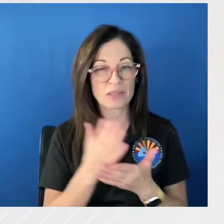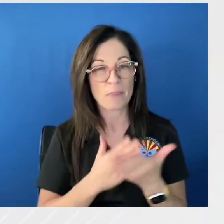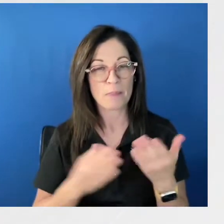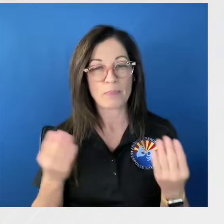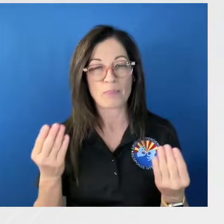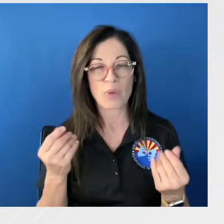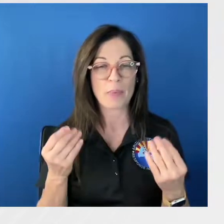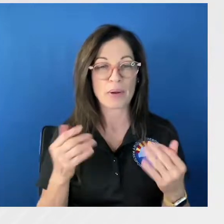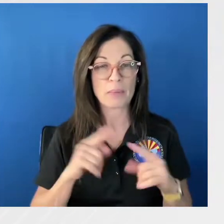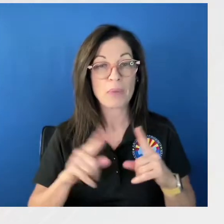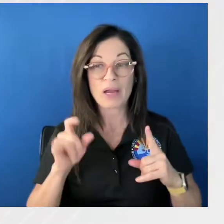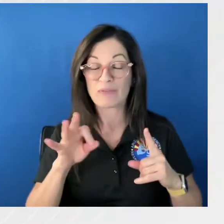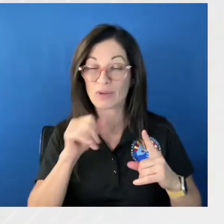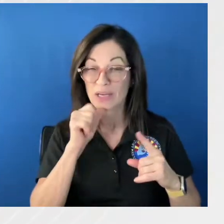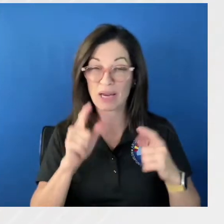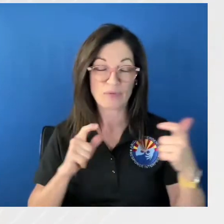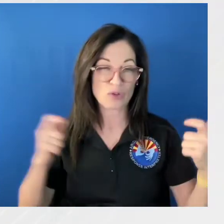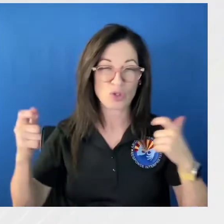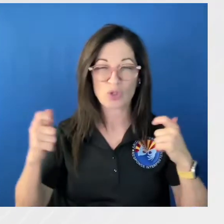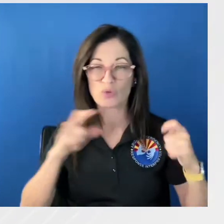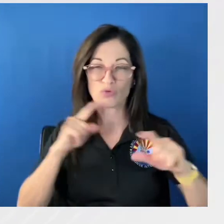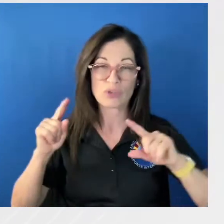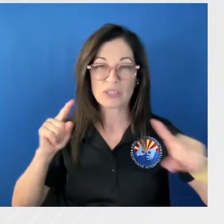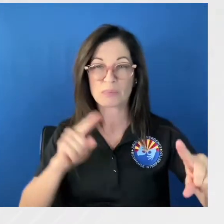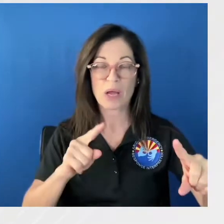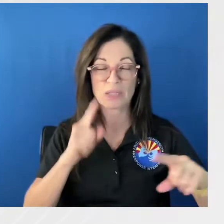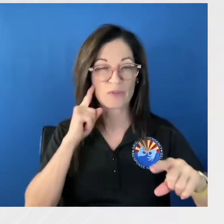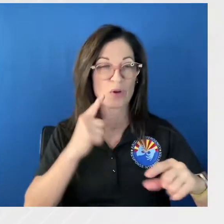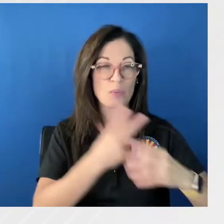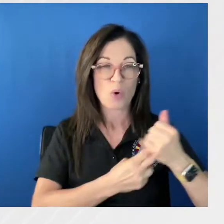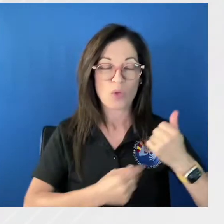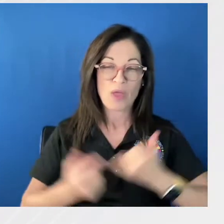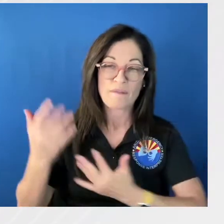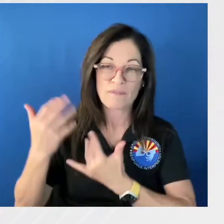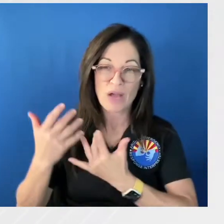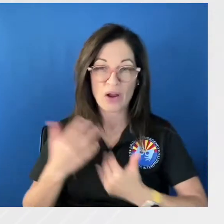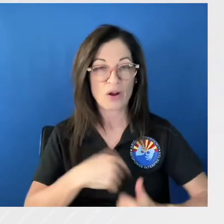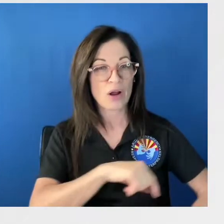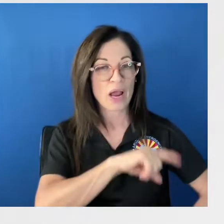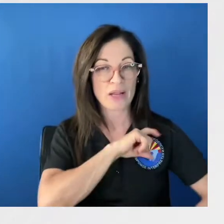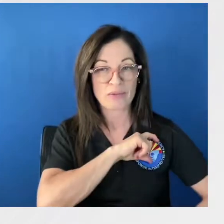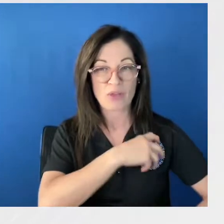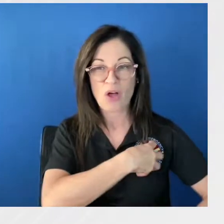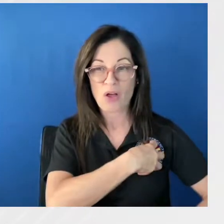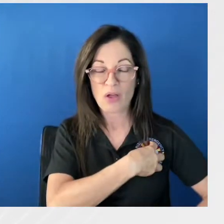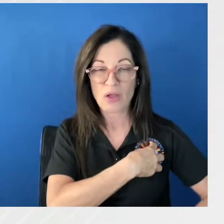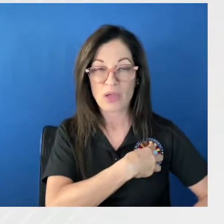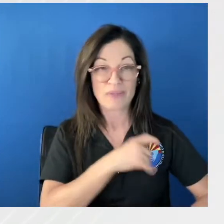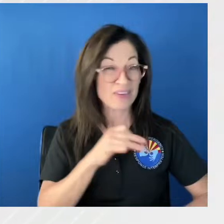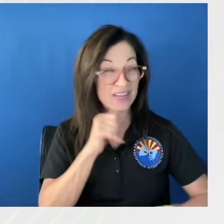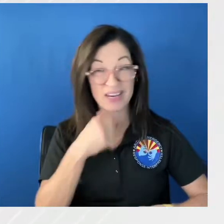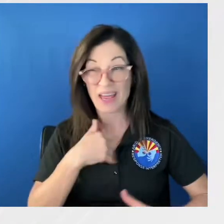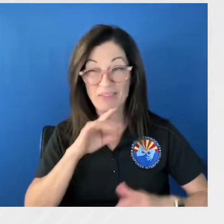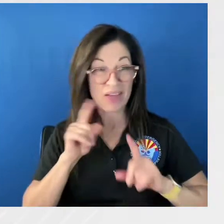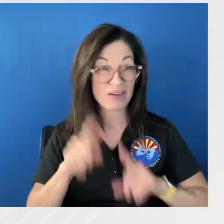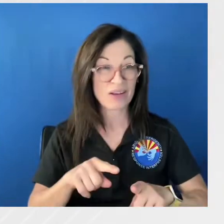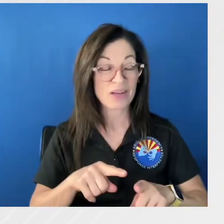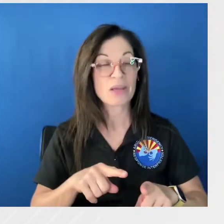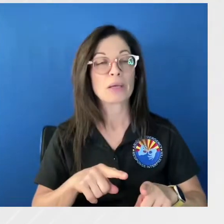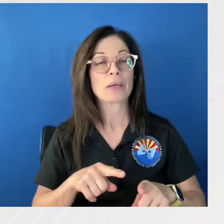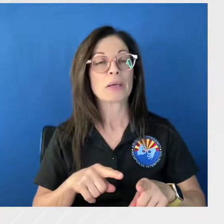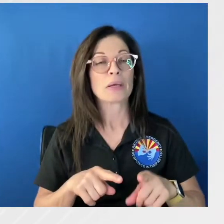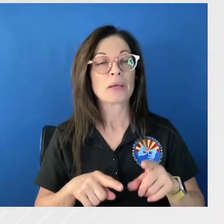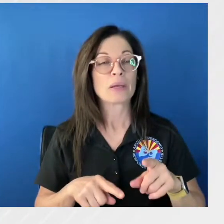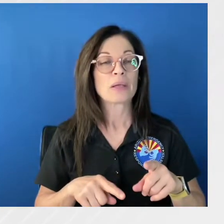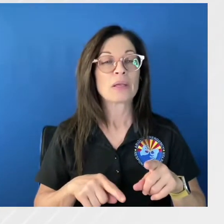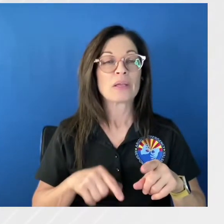had the mass response that we had on both the fire side and the law side, that the death, not just destruction, but the